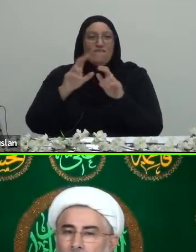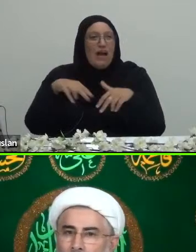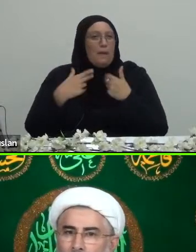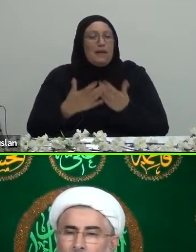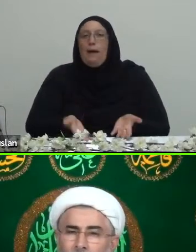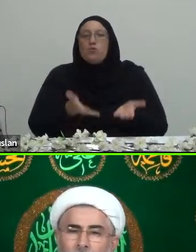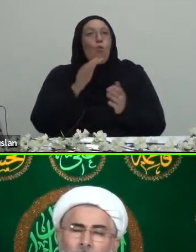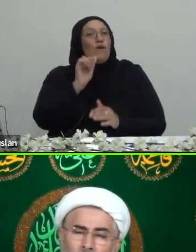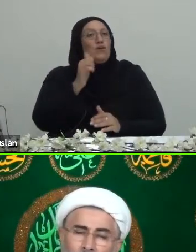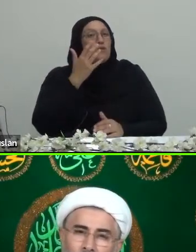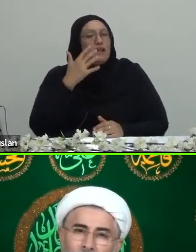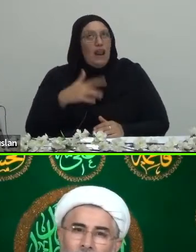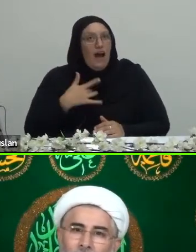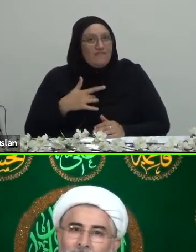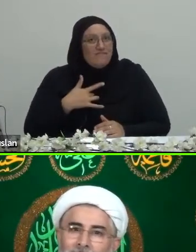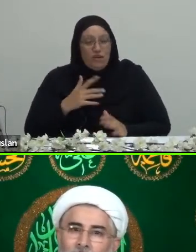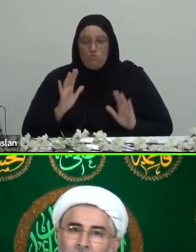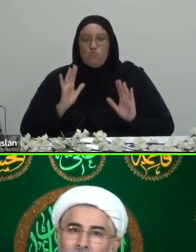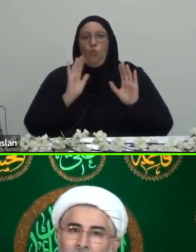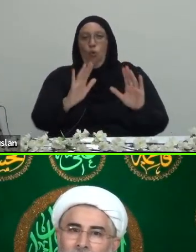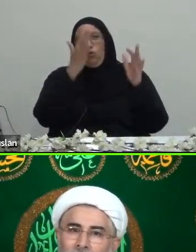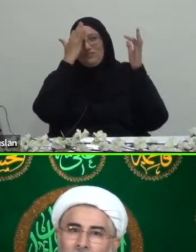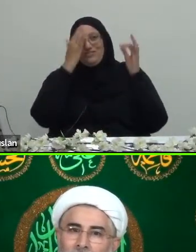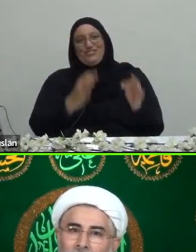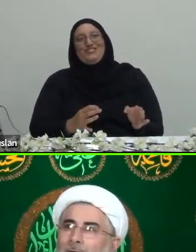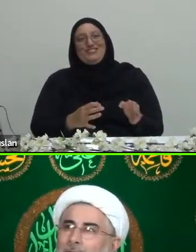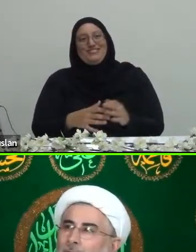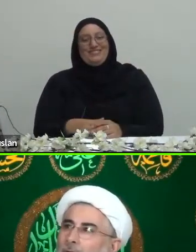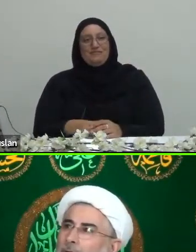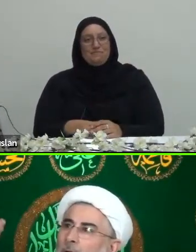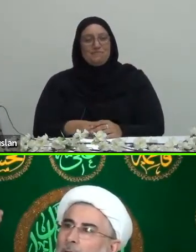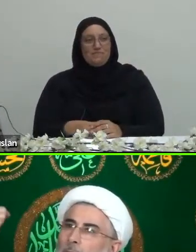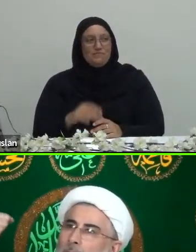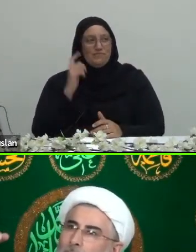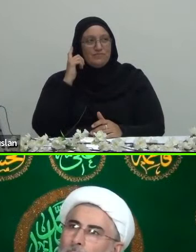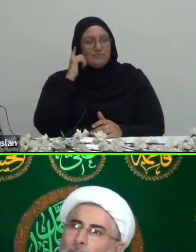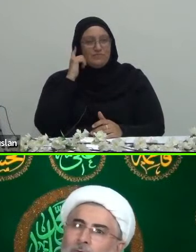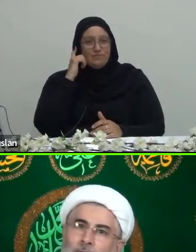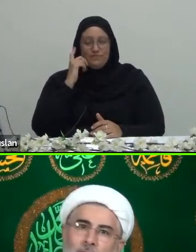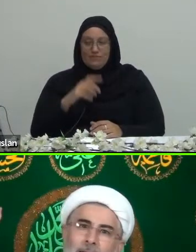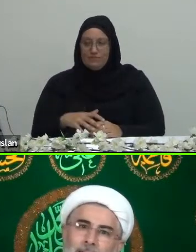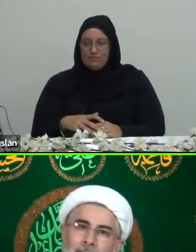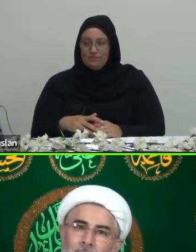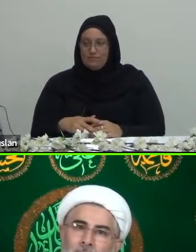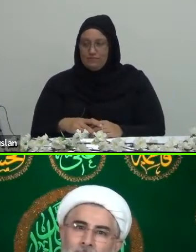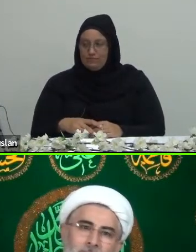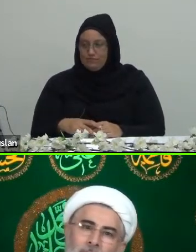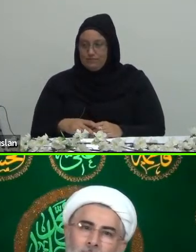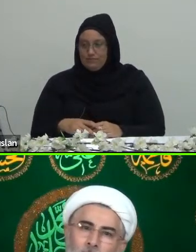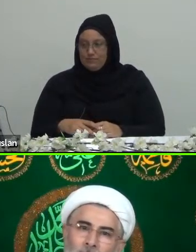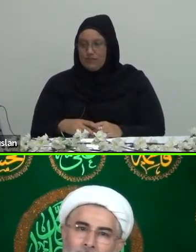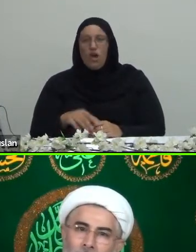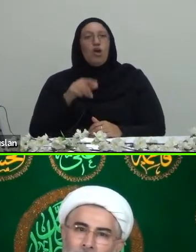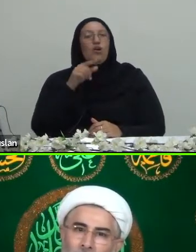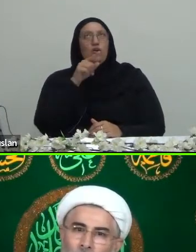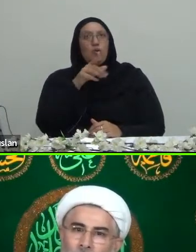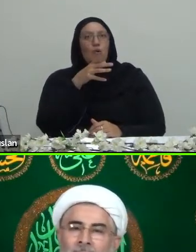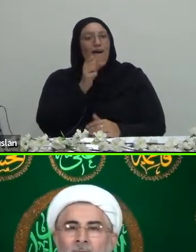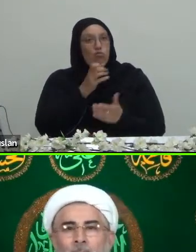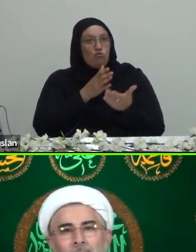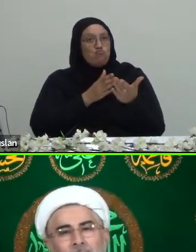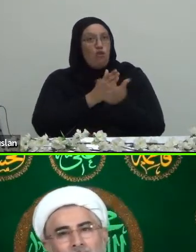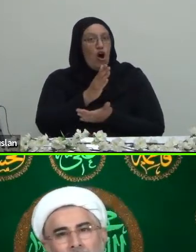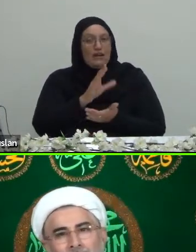to decide, you decide. Although the recommendation is, even though I have the right to give it all for charity, let's say, it's a very good and godly